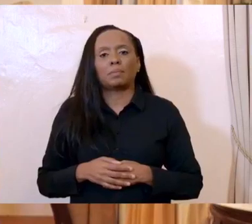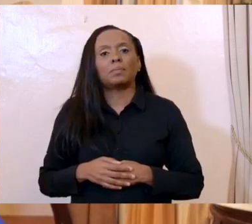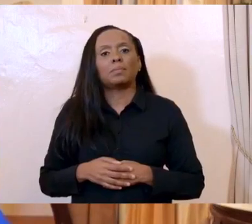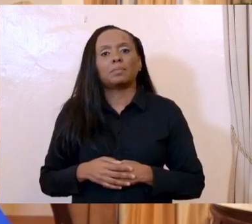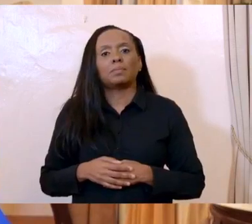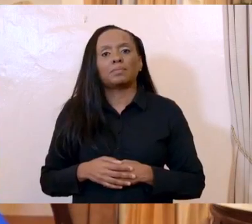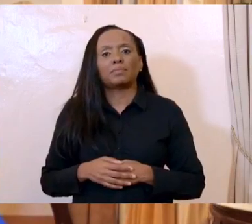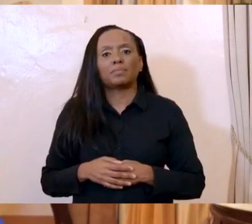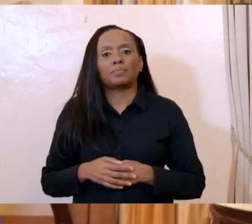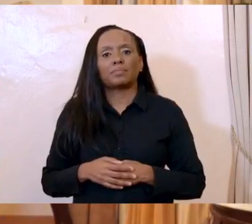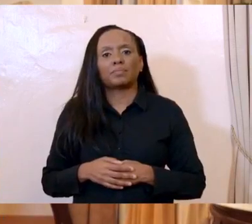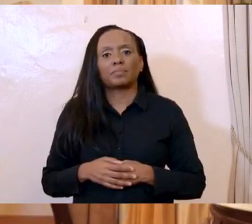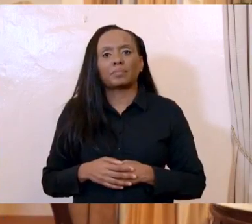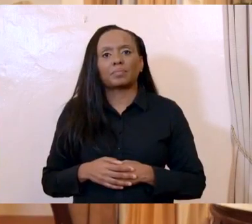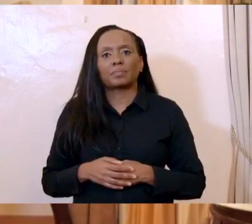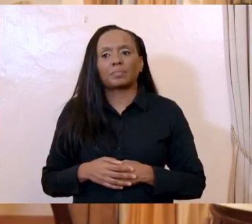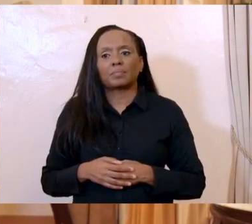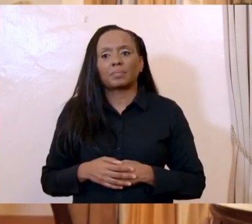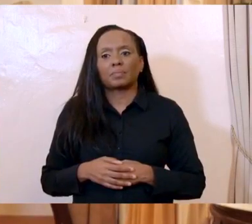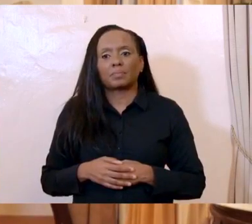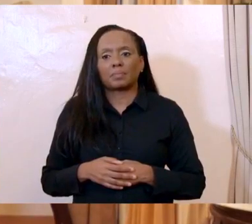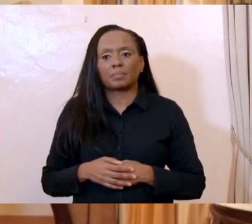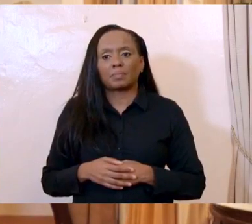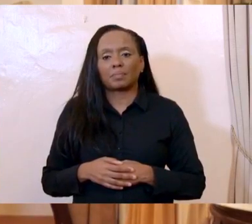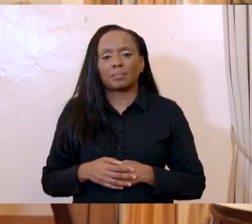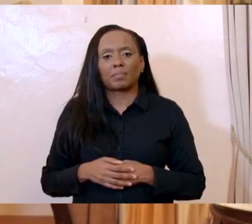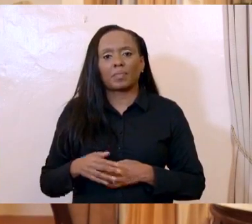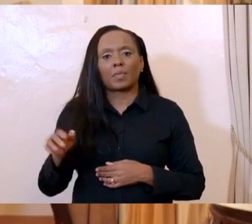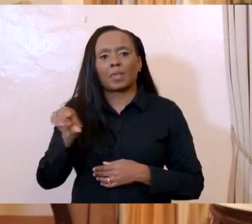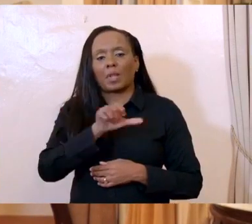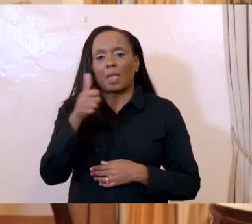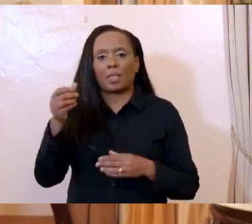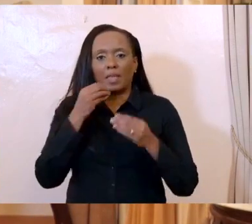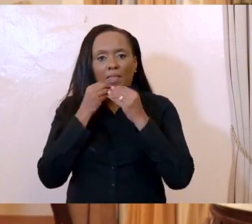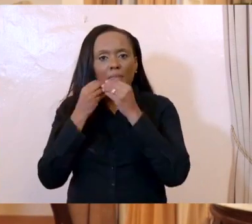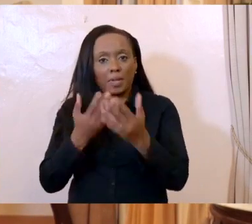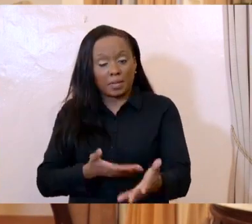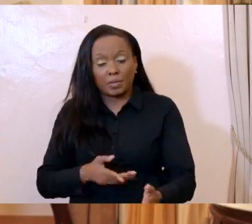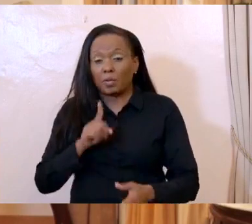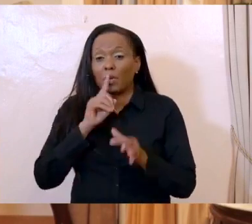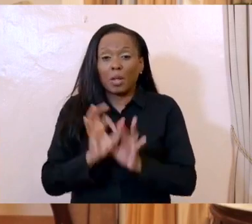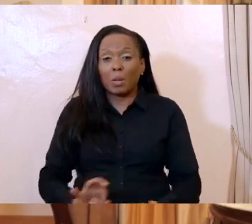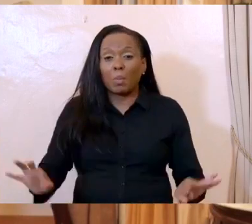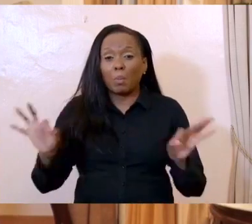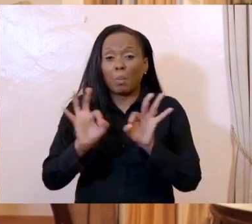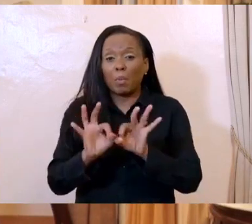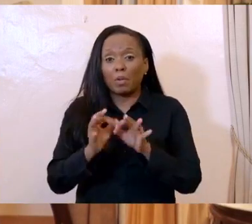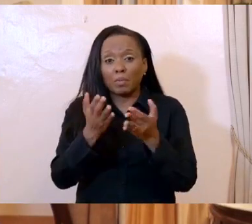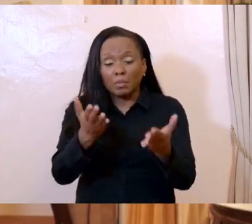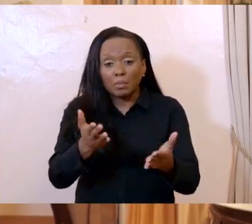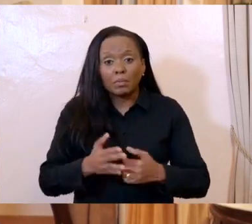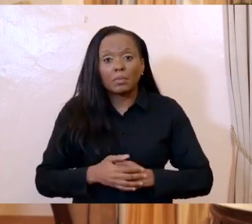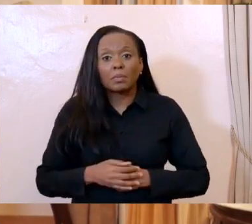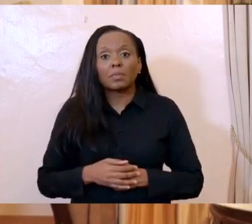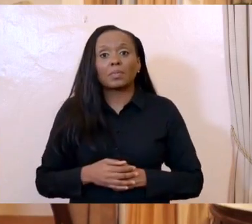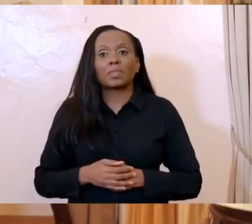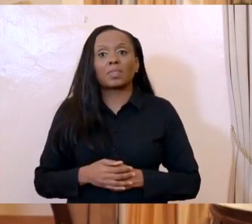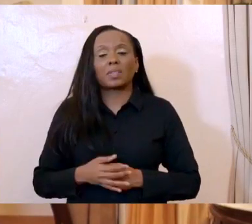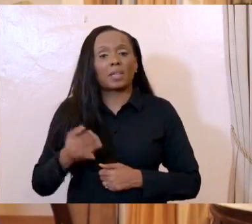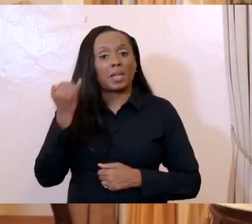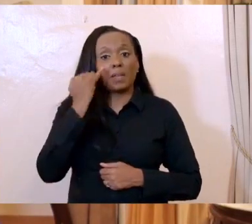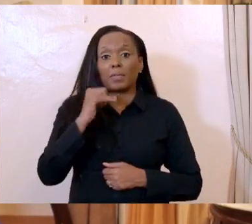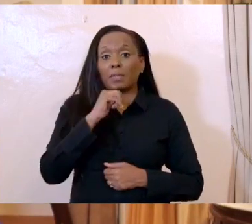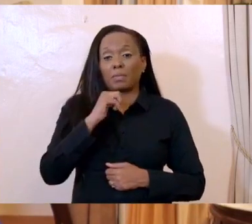household. I think that there's other information that has emerged that is important for all of us. If we feel